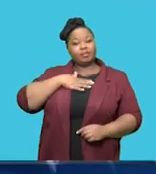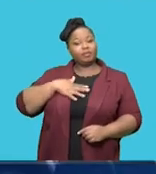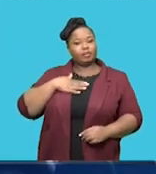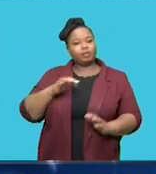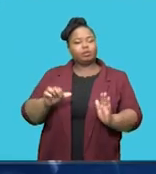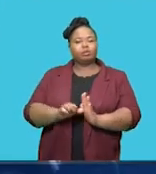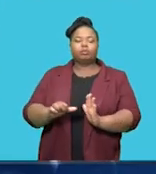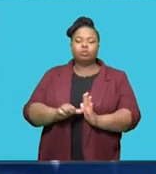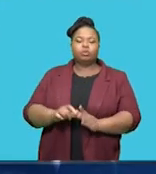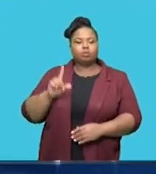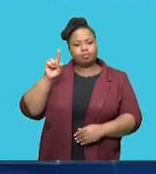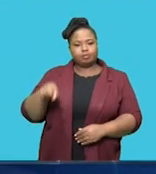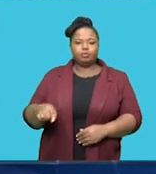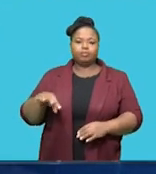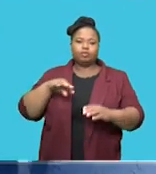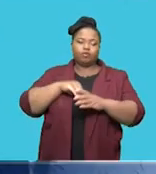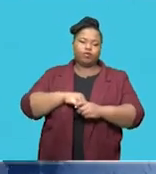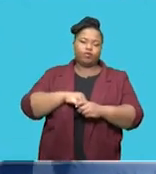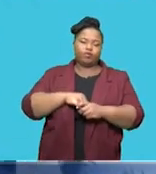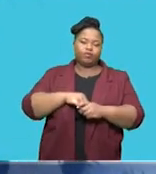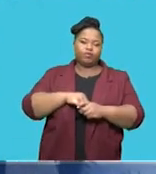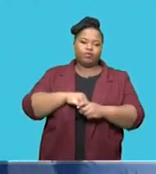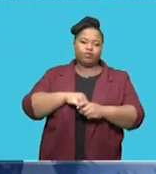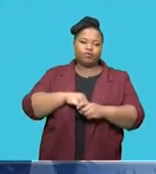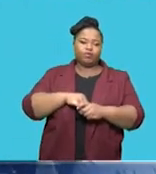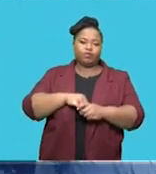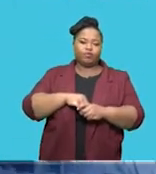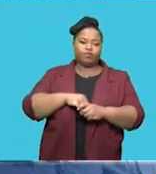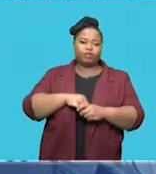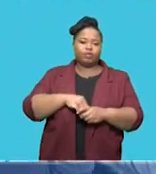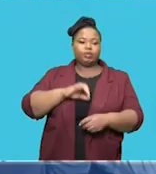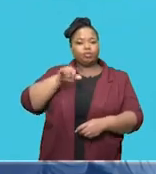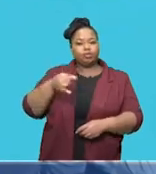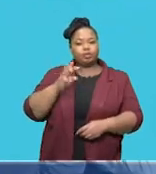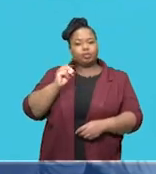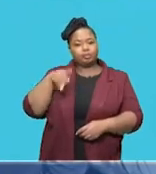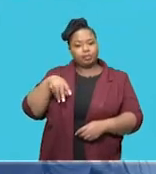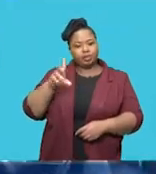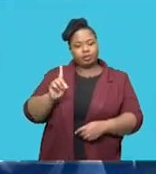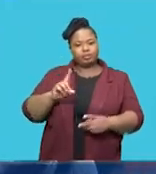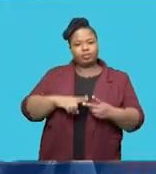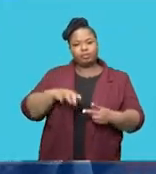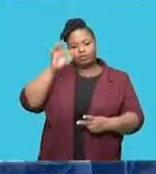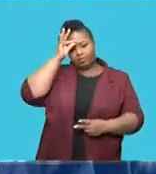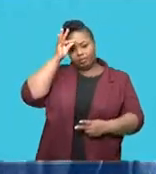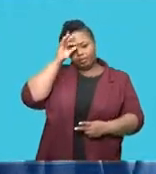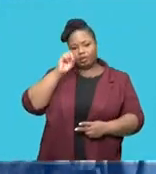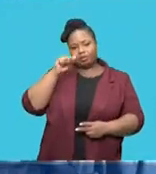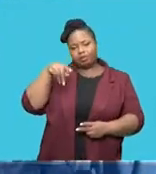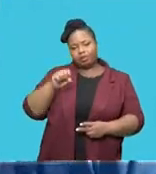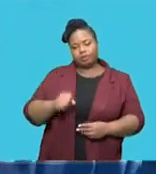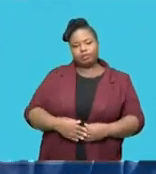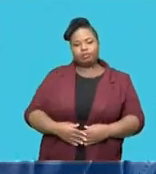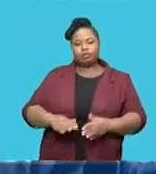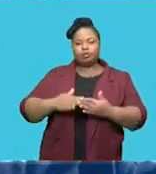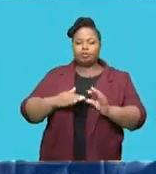important that we involve the, get the involvement of the JMPD together with the SAPS. Community members